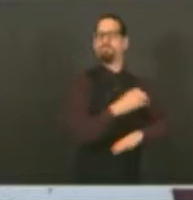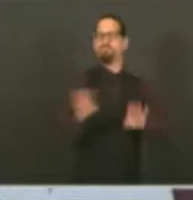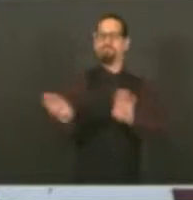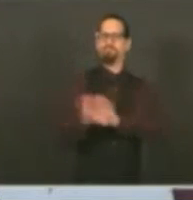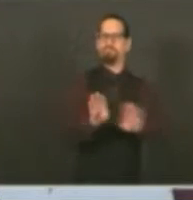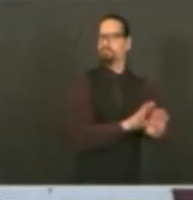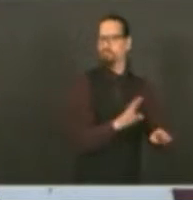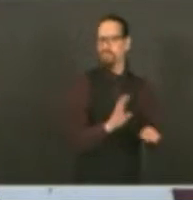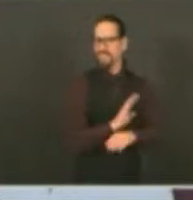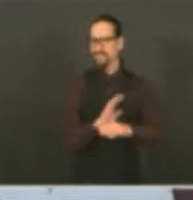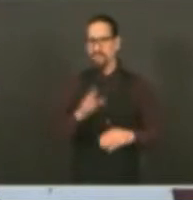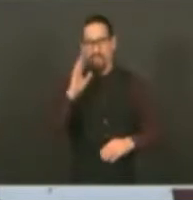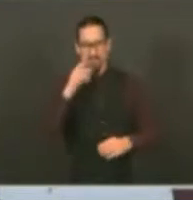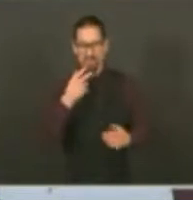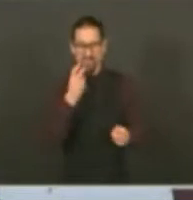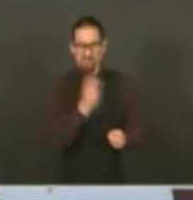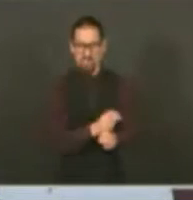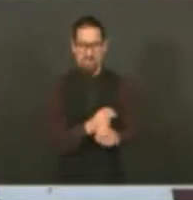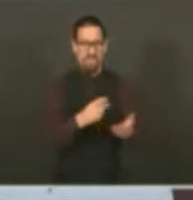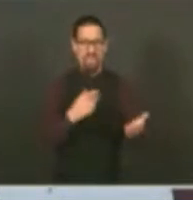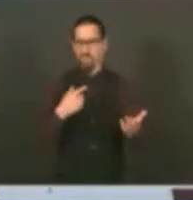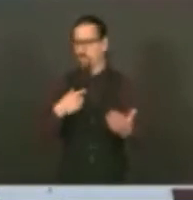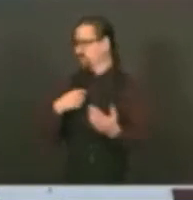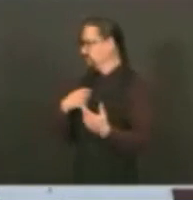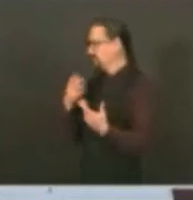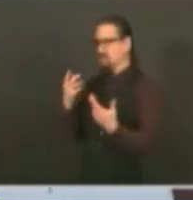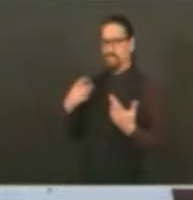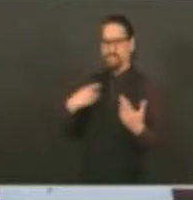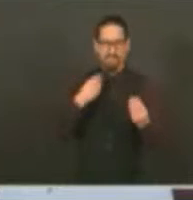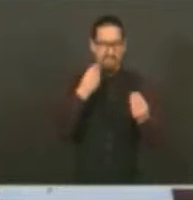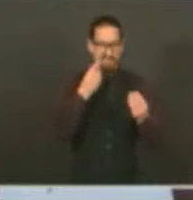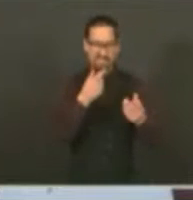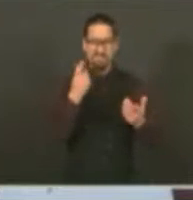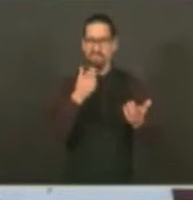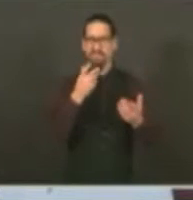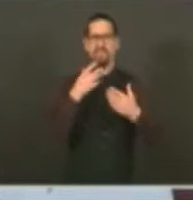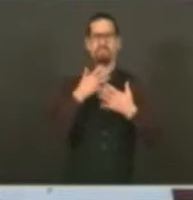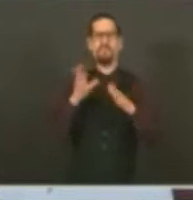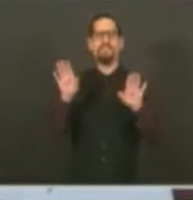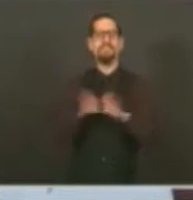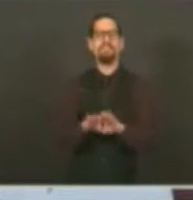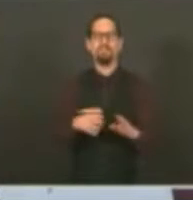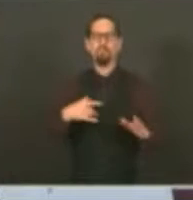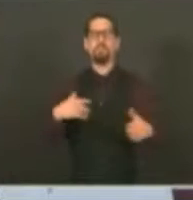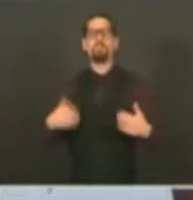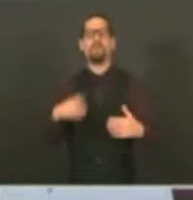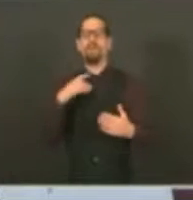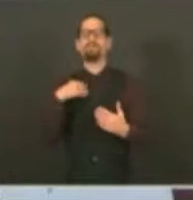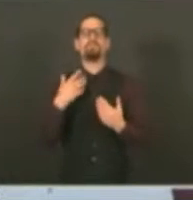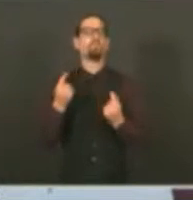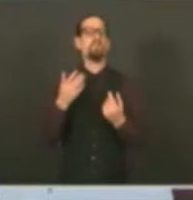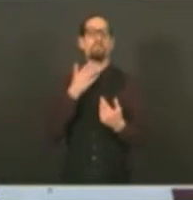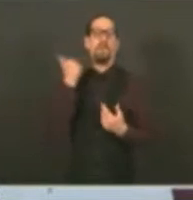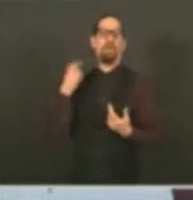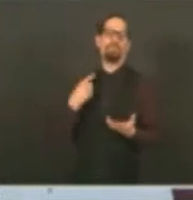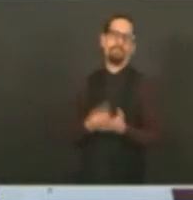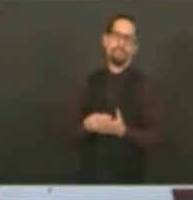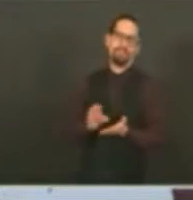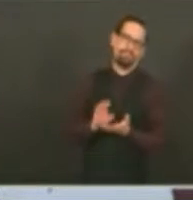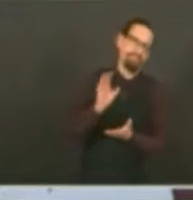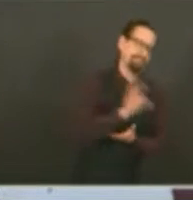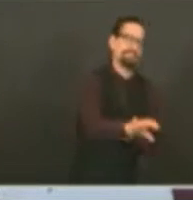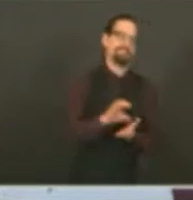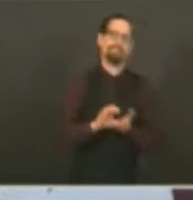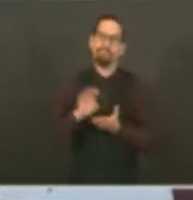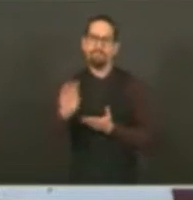business. So to make it easier, I'm sending money out the door. We have not, thank God, had a lot of the problems of other